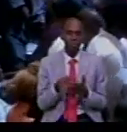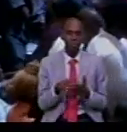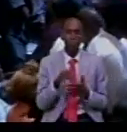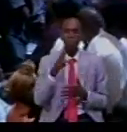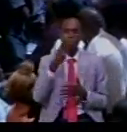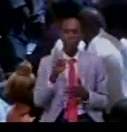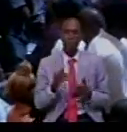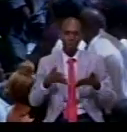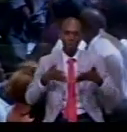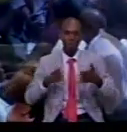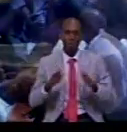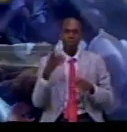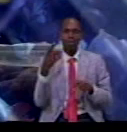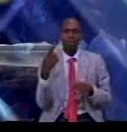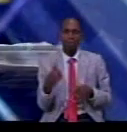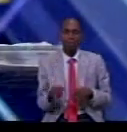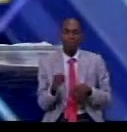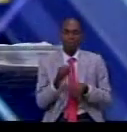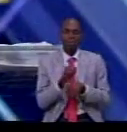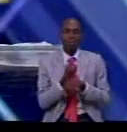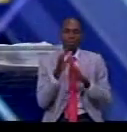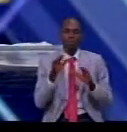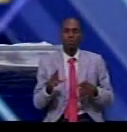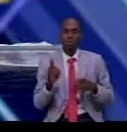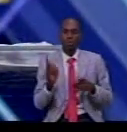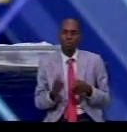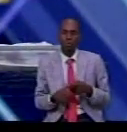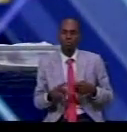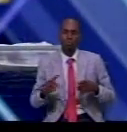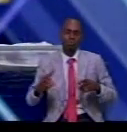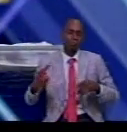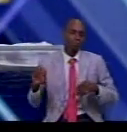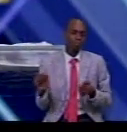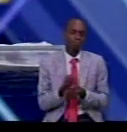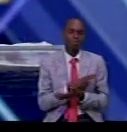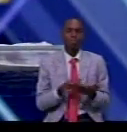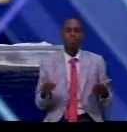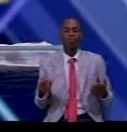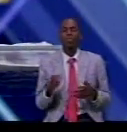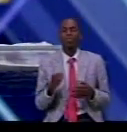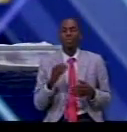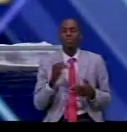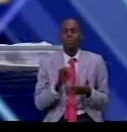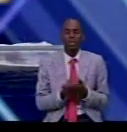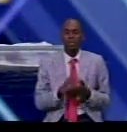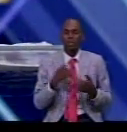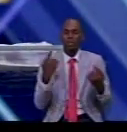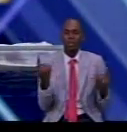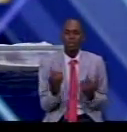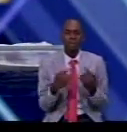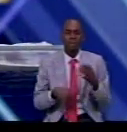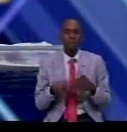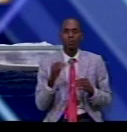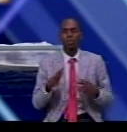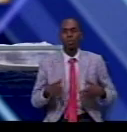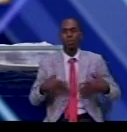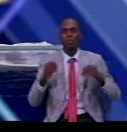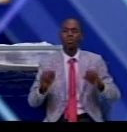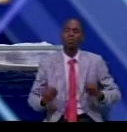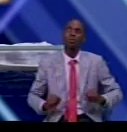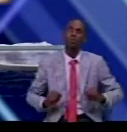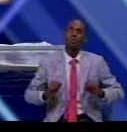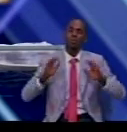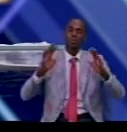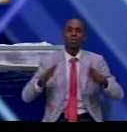stone to smash sin out of your life. Smash unrighteousness out of your life. Surrender your life to Christ.